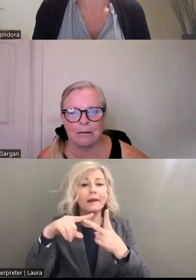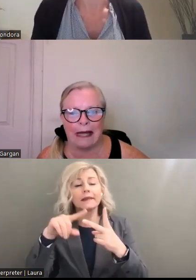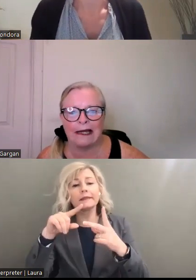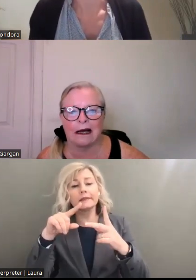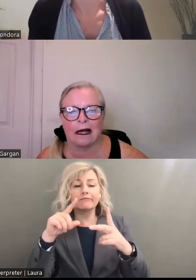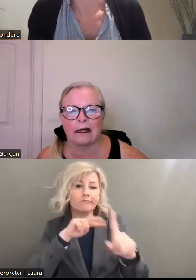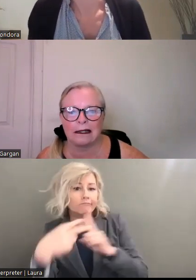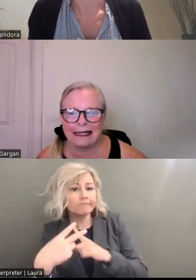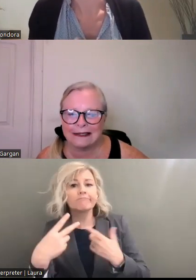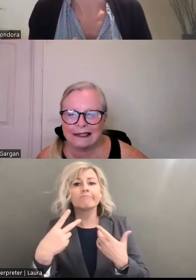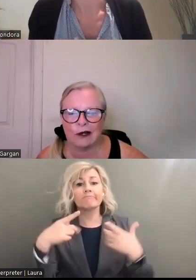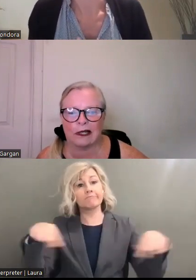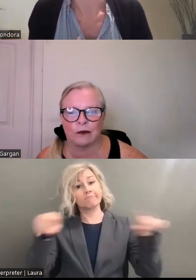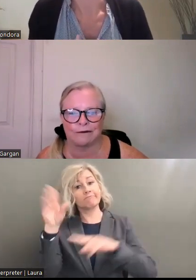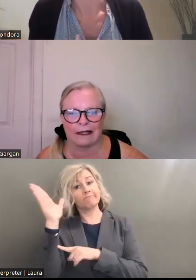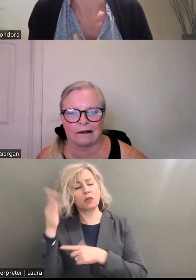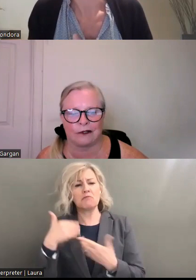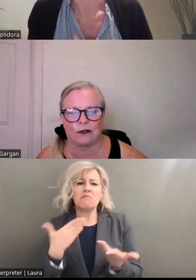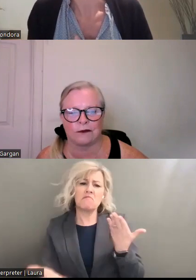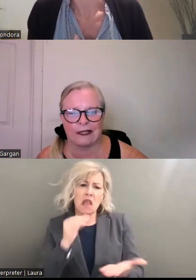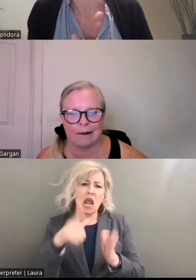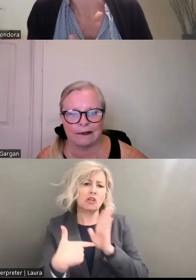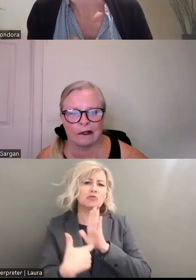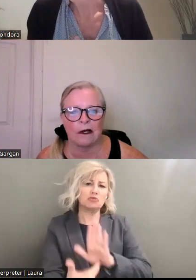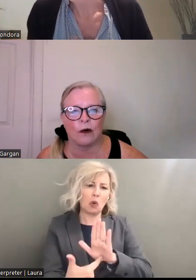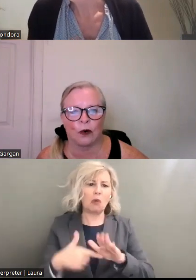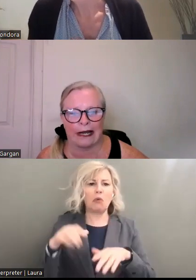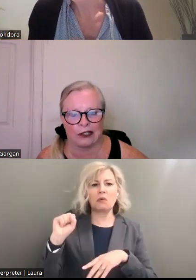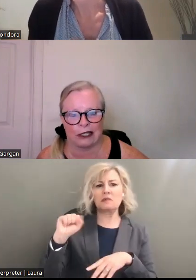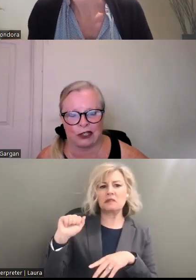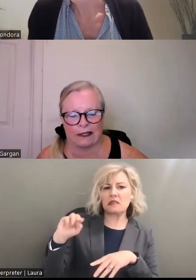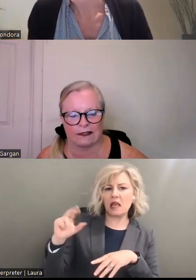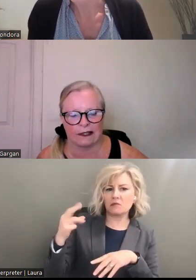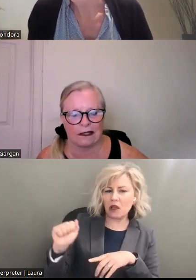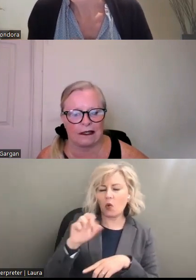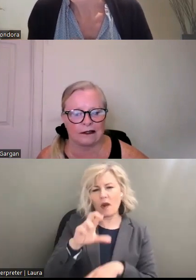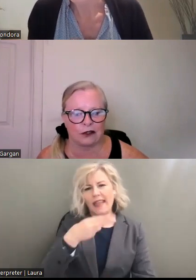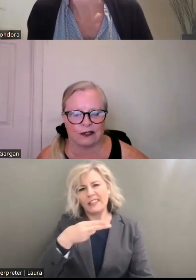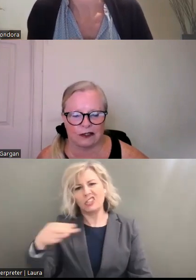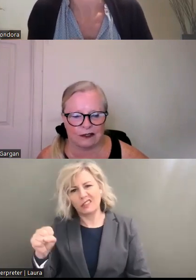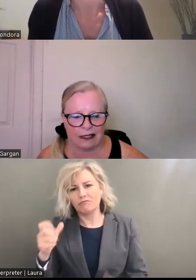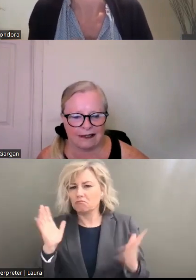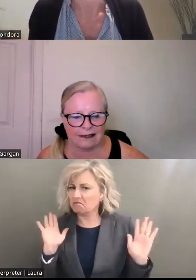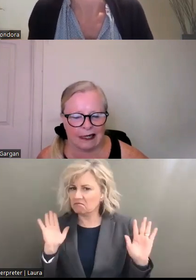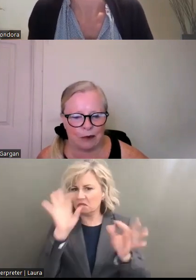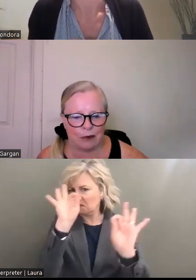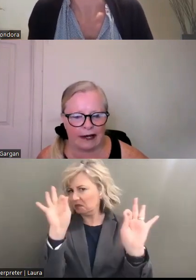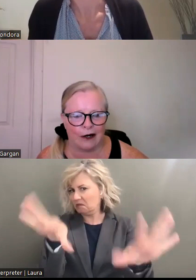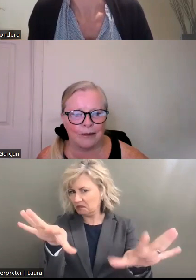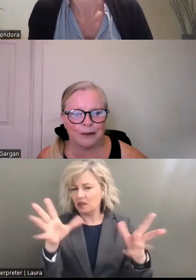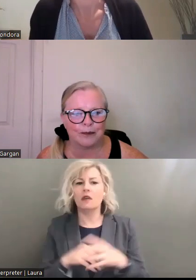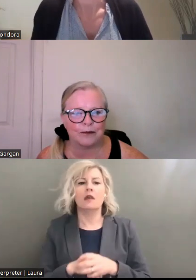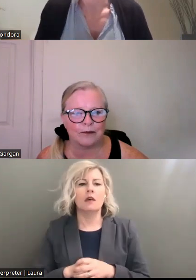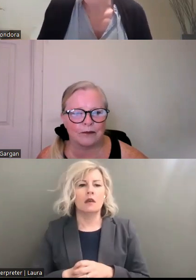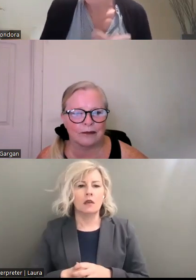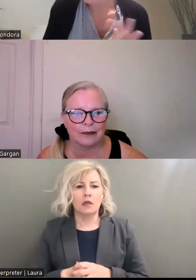this may not necessarily reflect the views of SAMHSA or HHS. So just a disclaimer